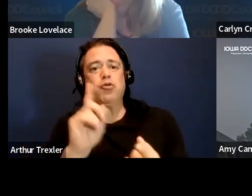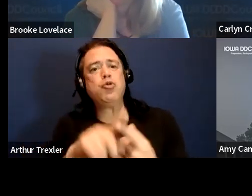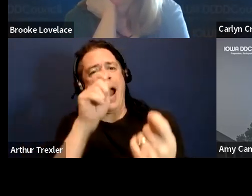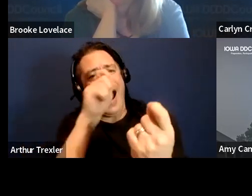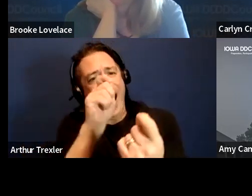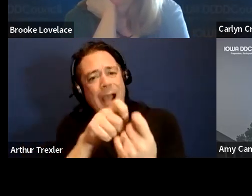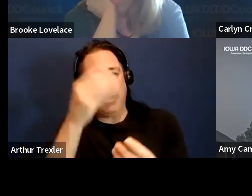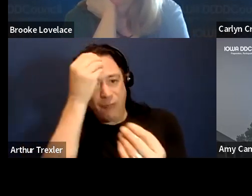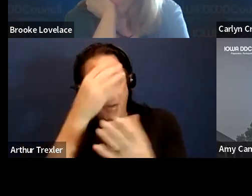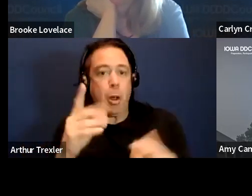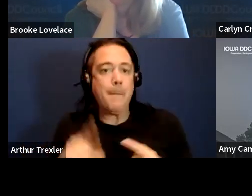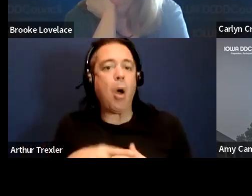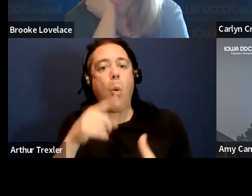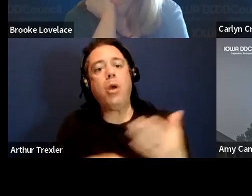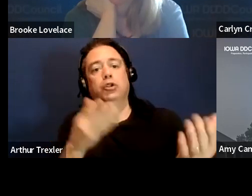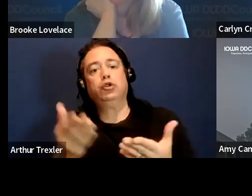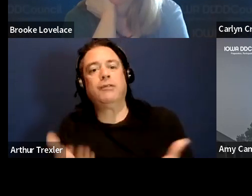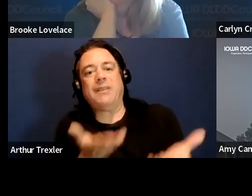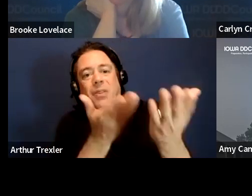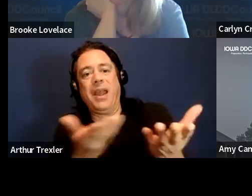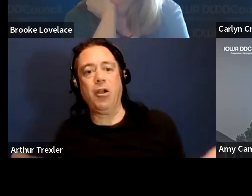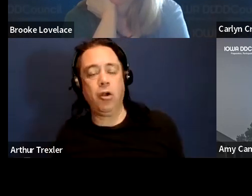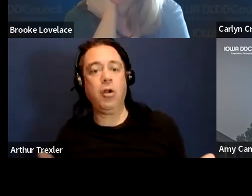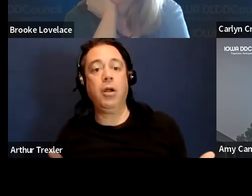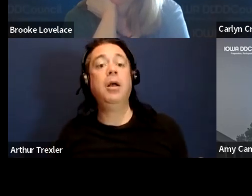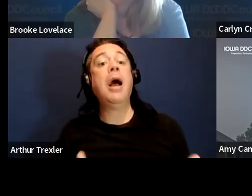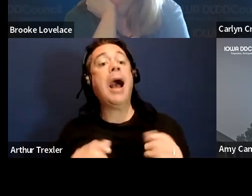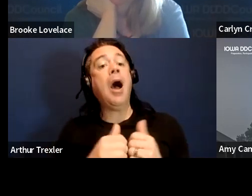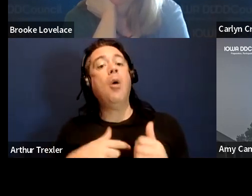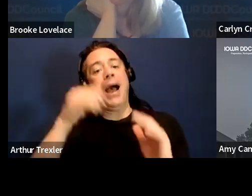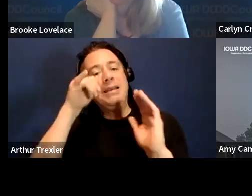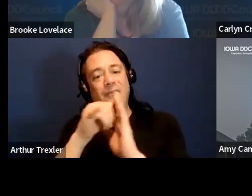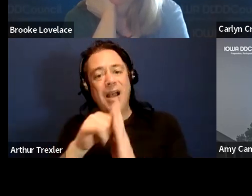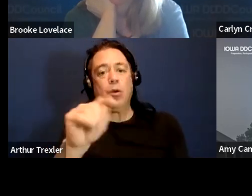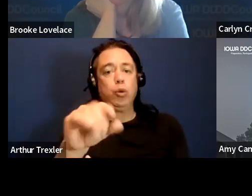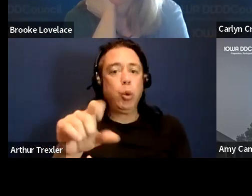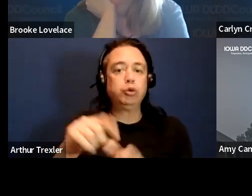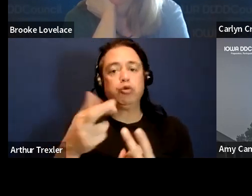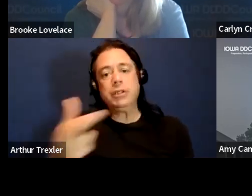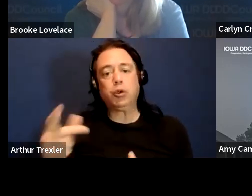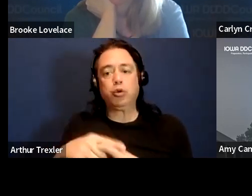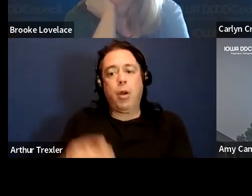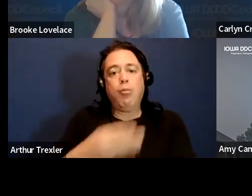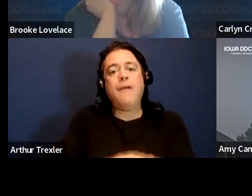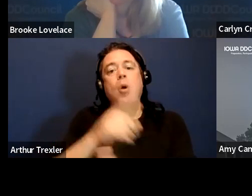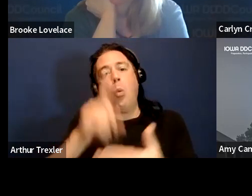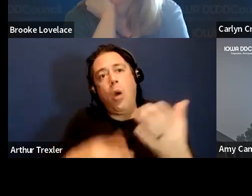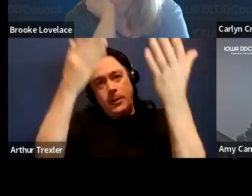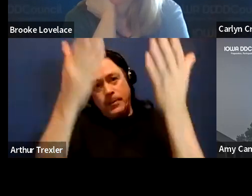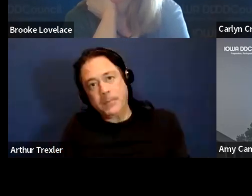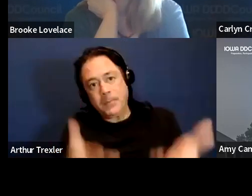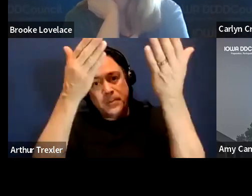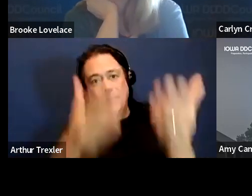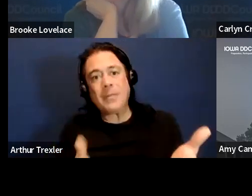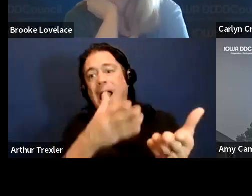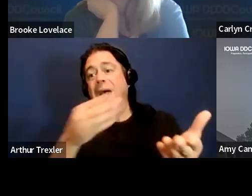about services. What that looks like is identifying tools and resources to improve the content and availability of